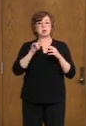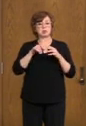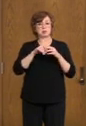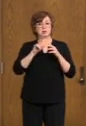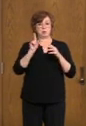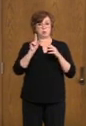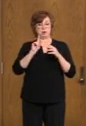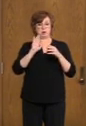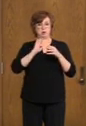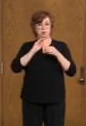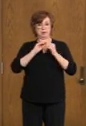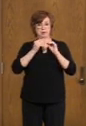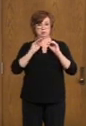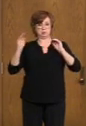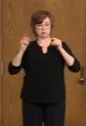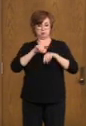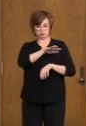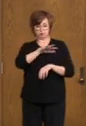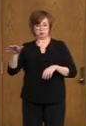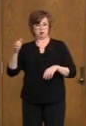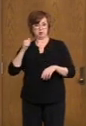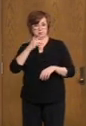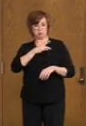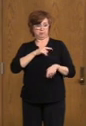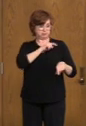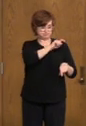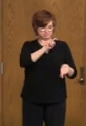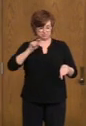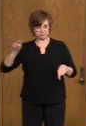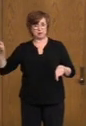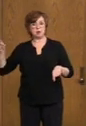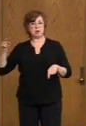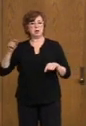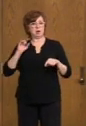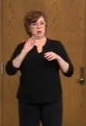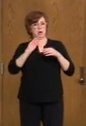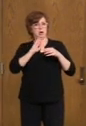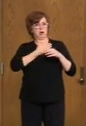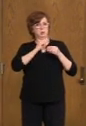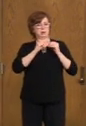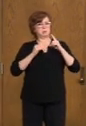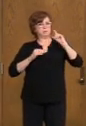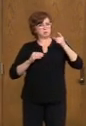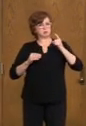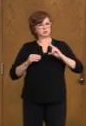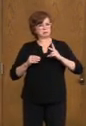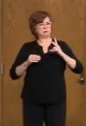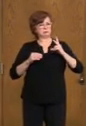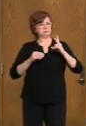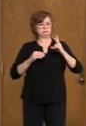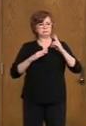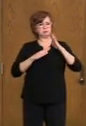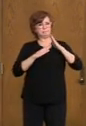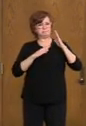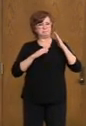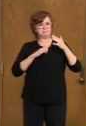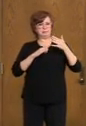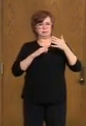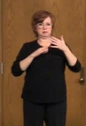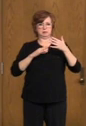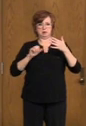to other provinces over the course of the past week, I think Dr. Shahab has talked about some of the lag that we have had in our active